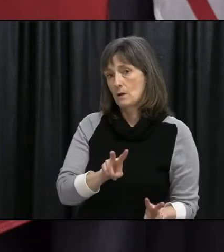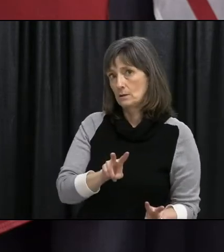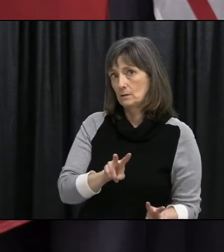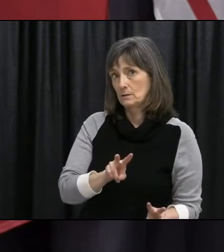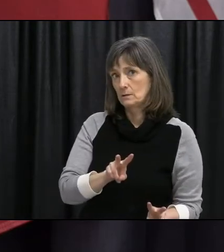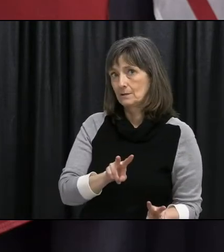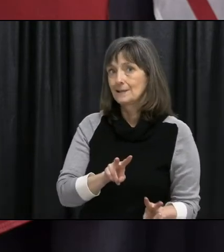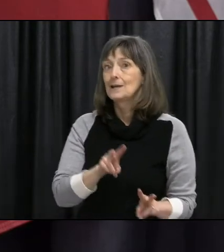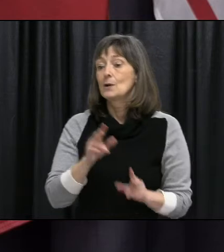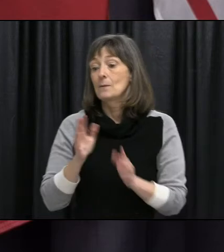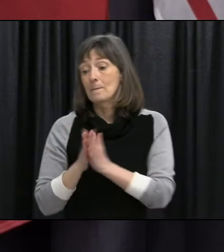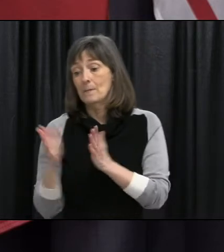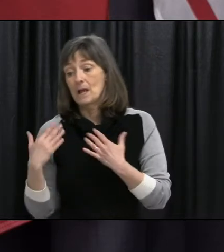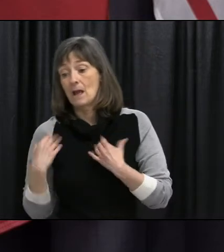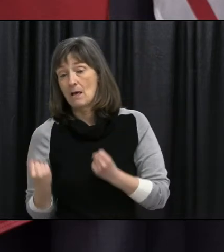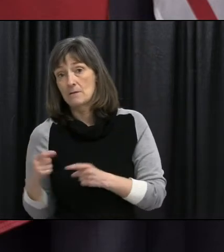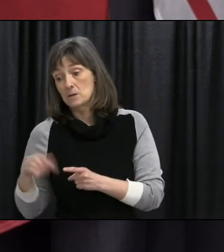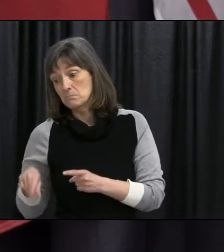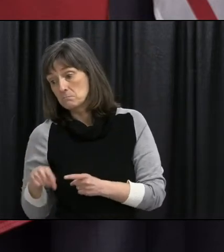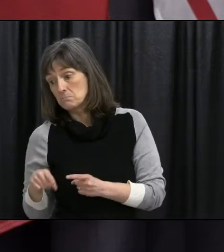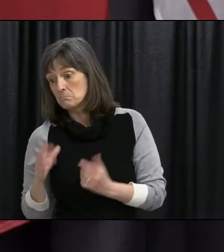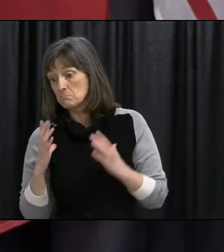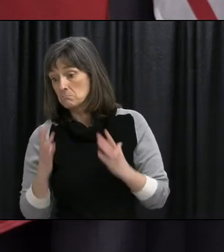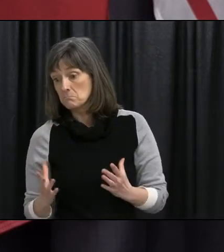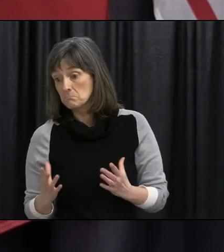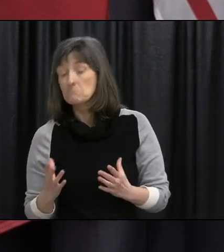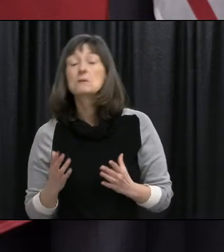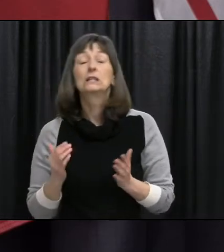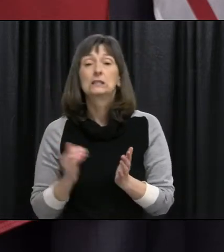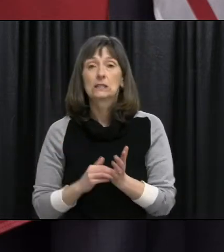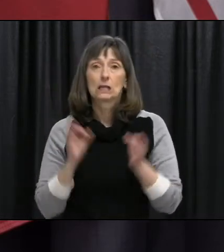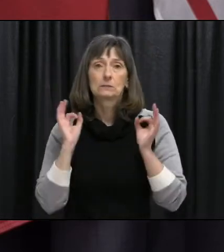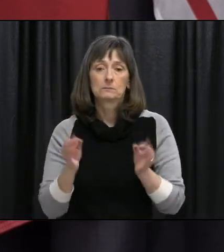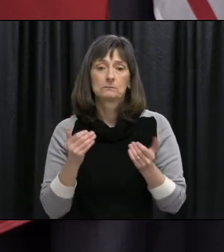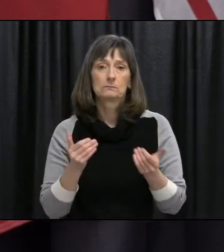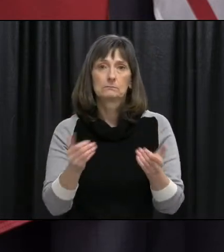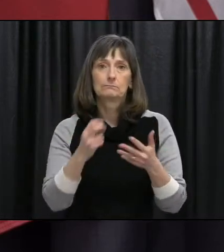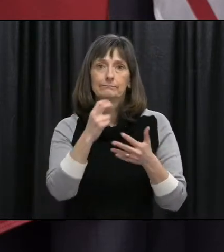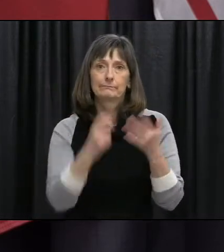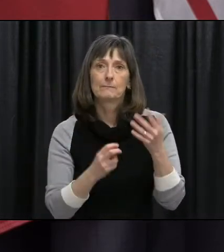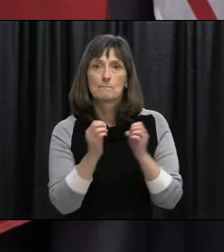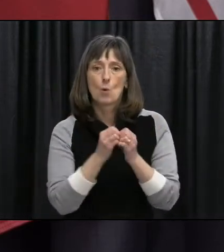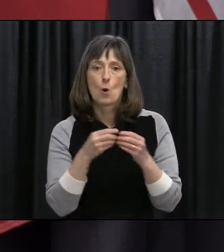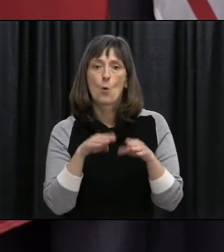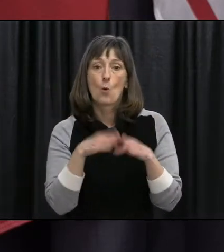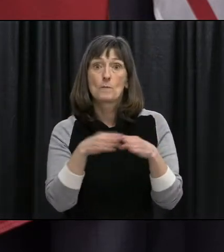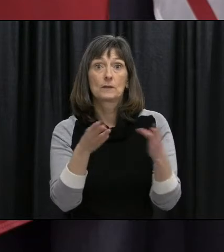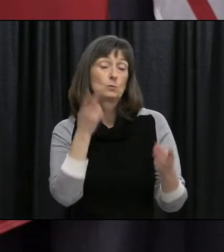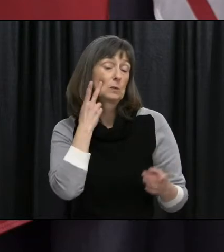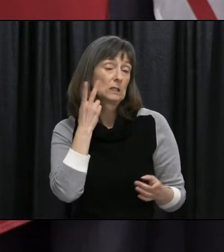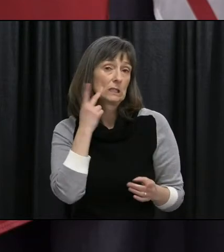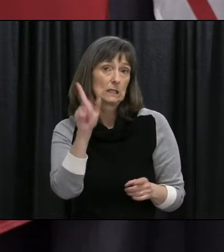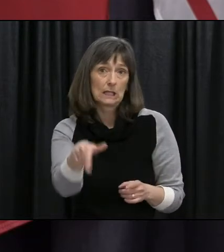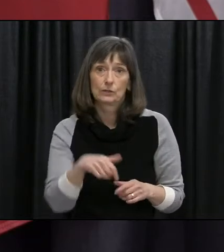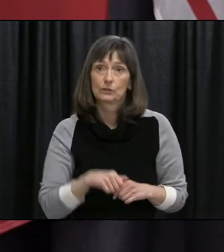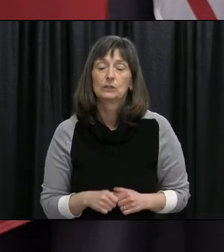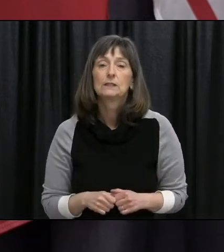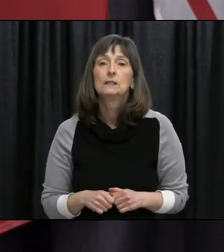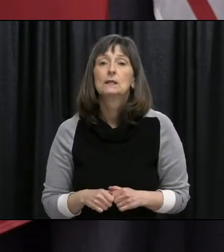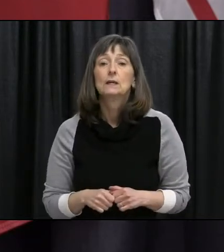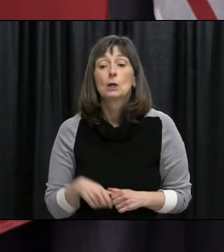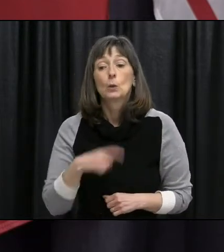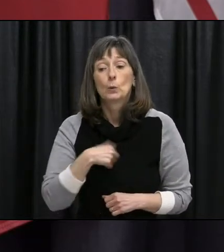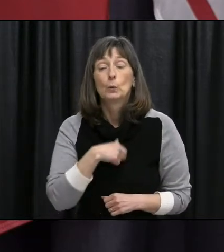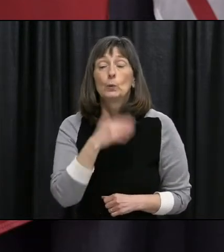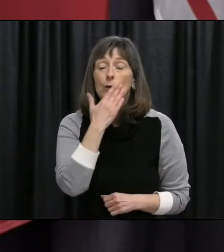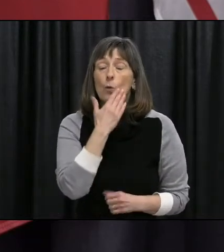of the public health officials through Dr. Janice Fitzgerald. So right now, we're comfortable with where we are. We recognize that there's a lot